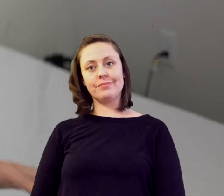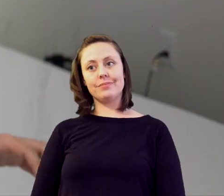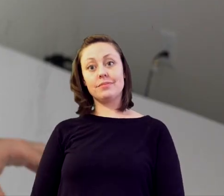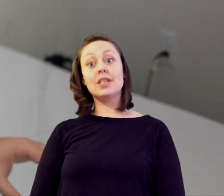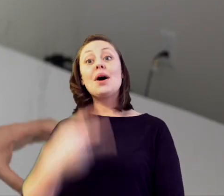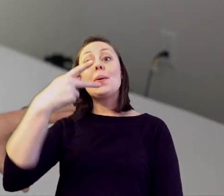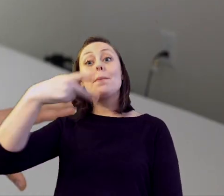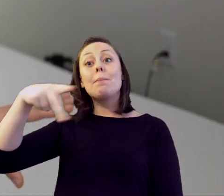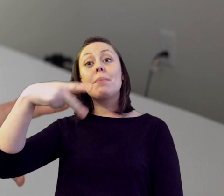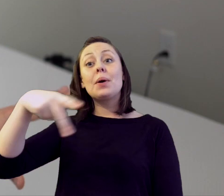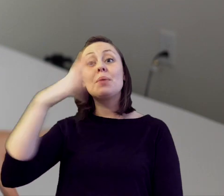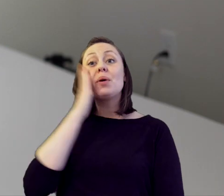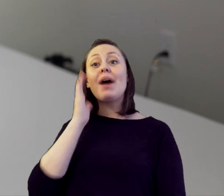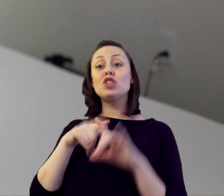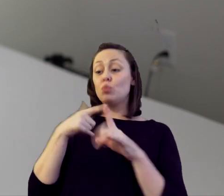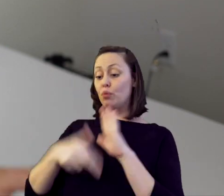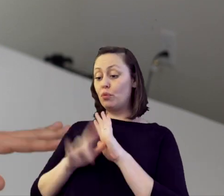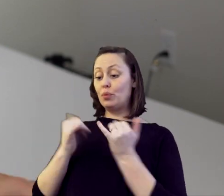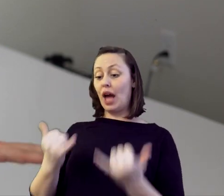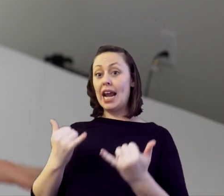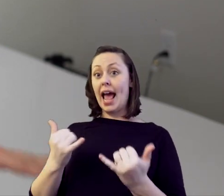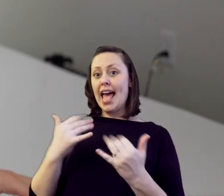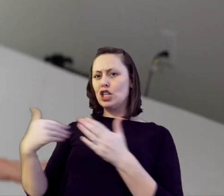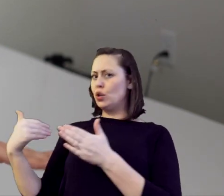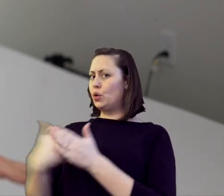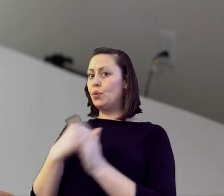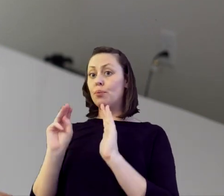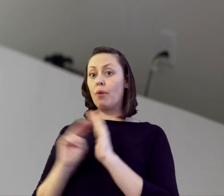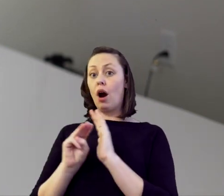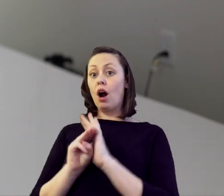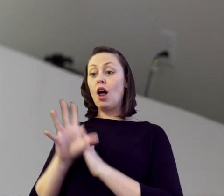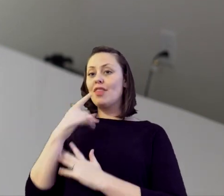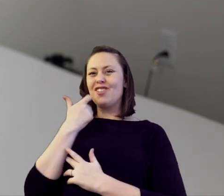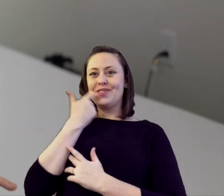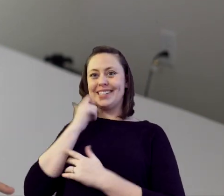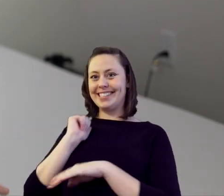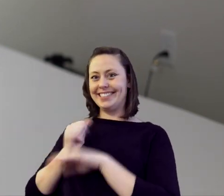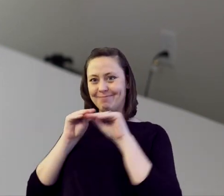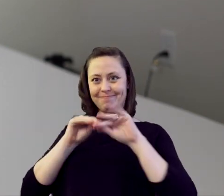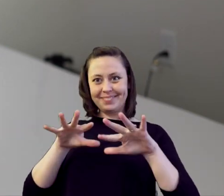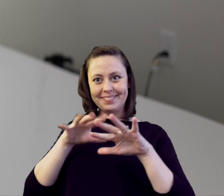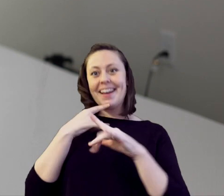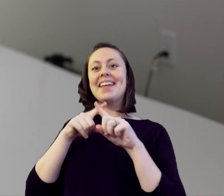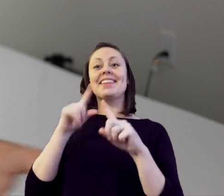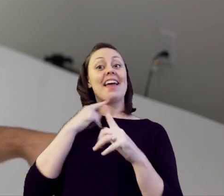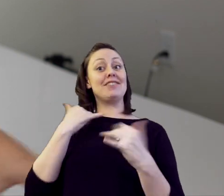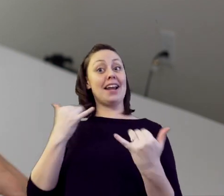So the Purple mattress that we're reviewing today is a whole new model that they've only just released, and what they've done is